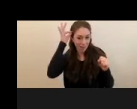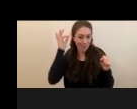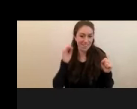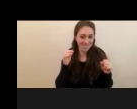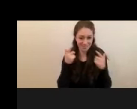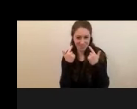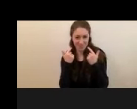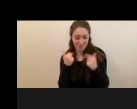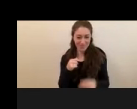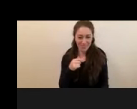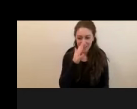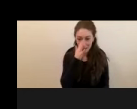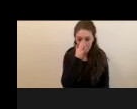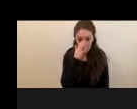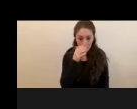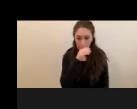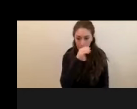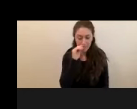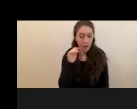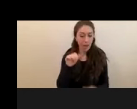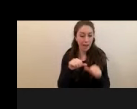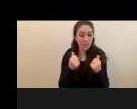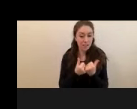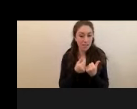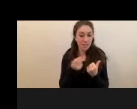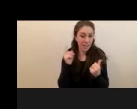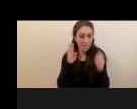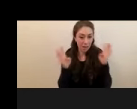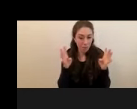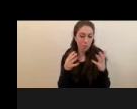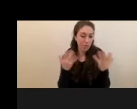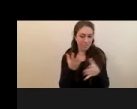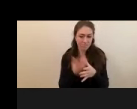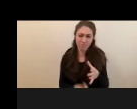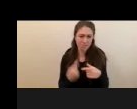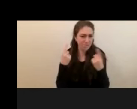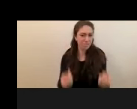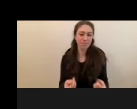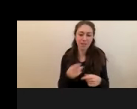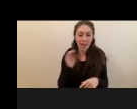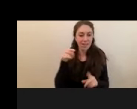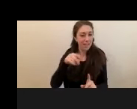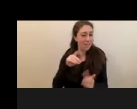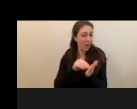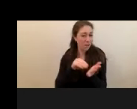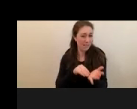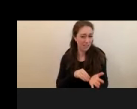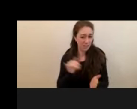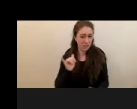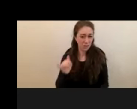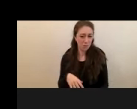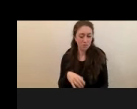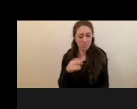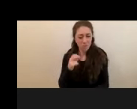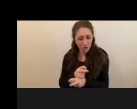I think that agency is something that this region has kind of like lacked historically, along with like documentation. It's really difficult to pass down